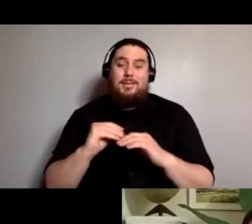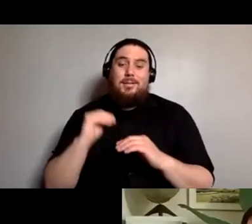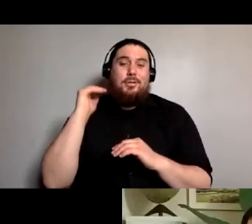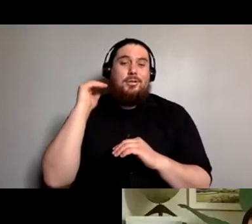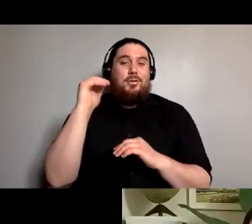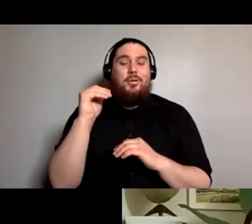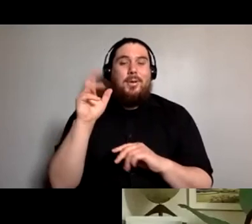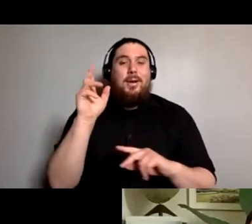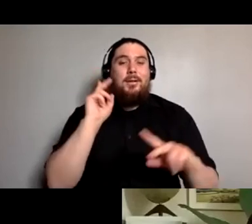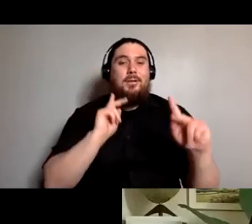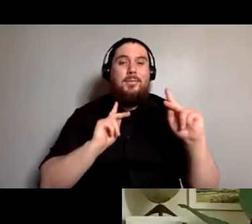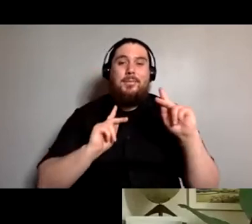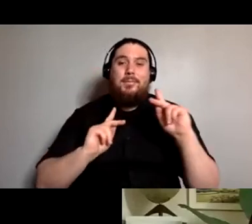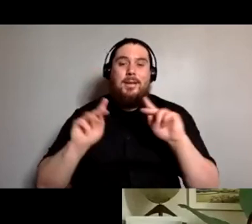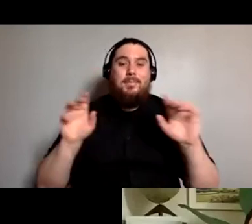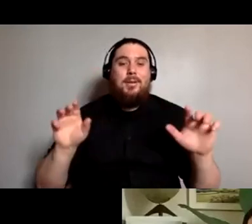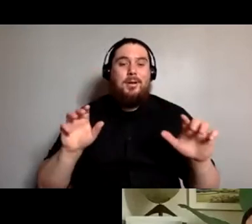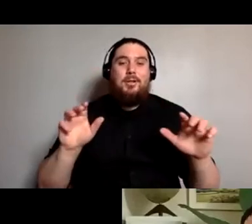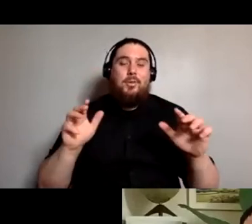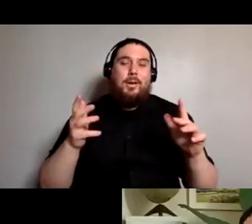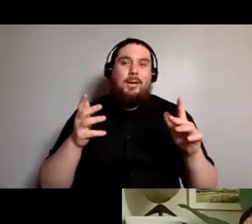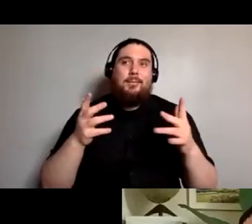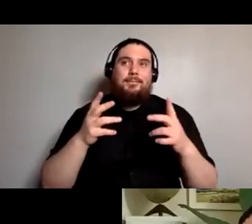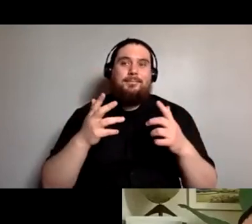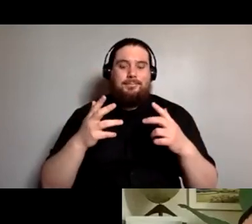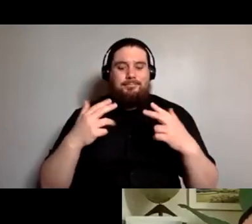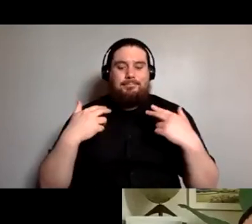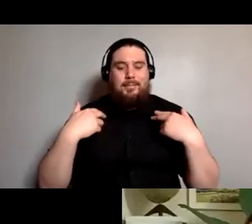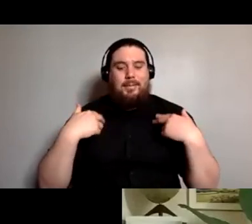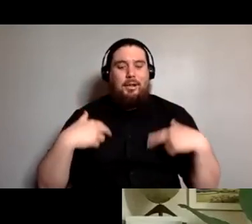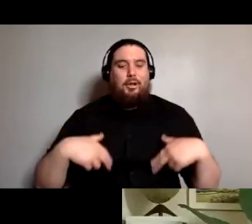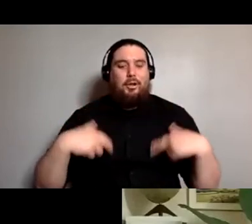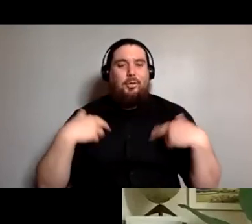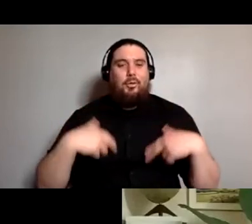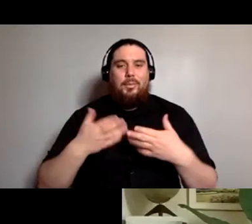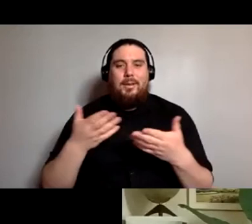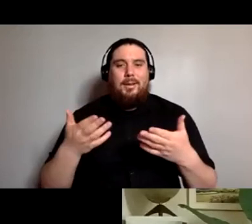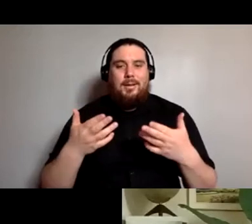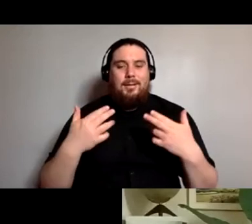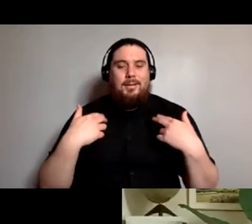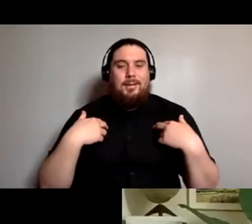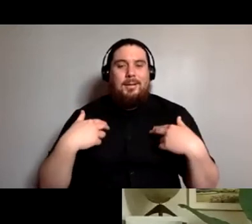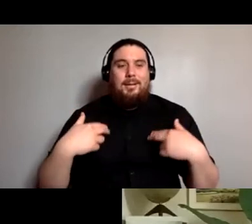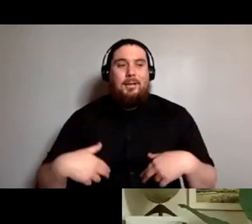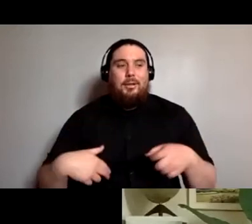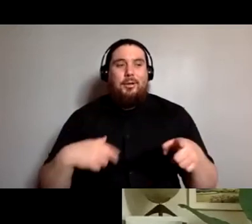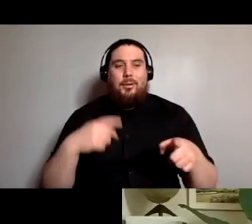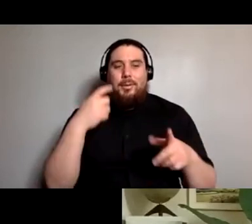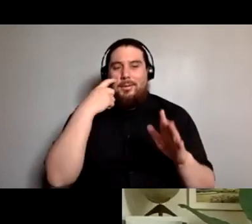people are going through the motions, and the human will probably recognize it as being